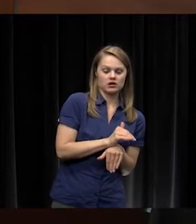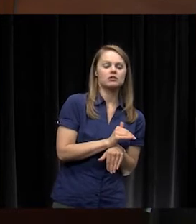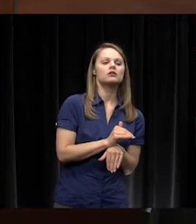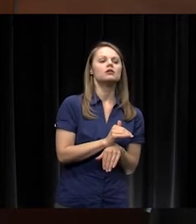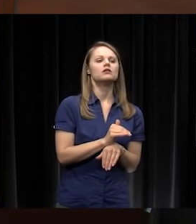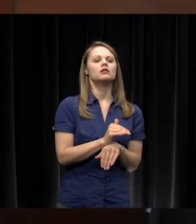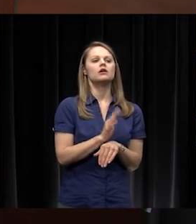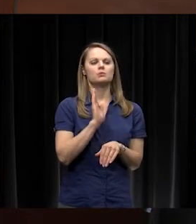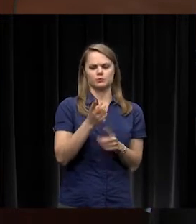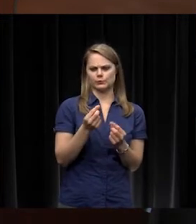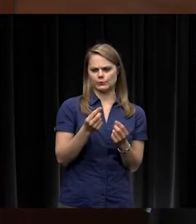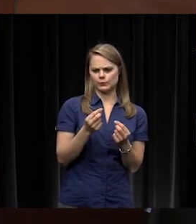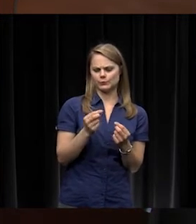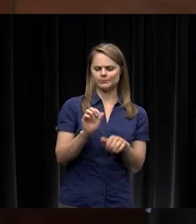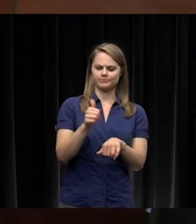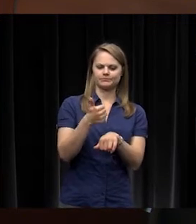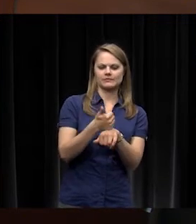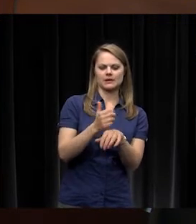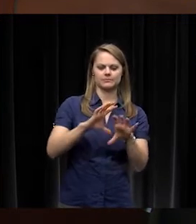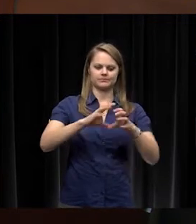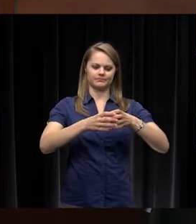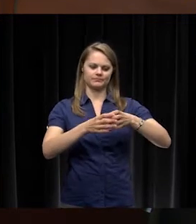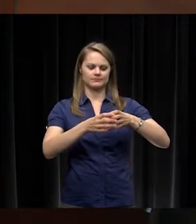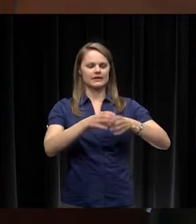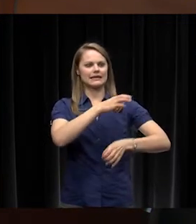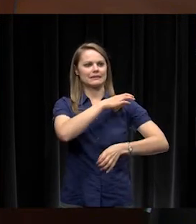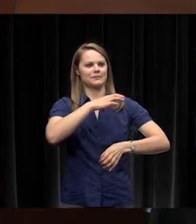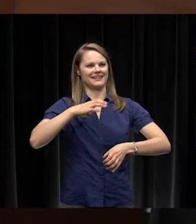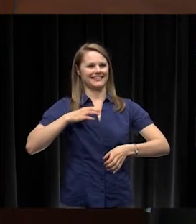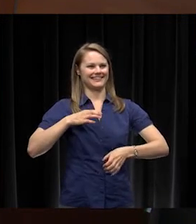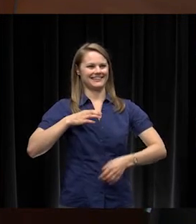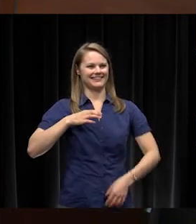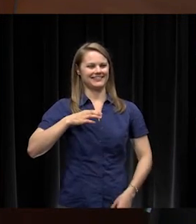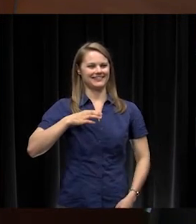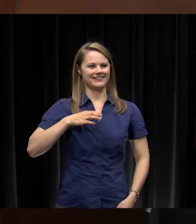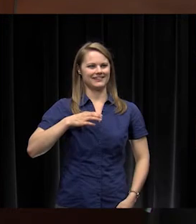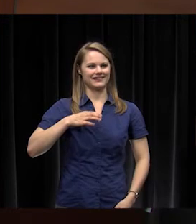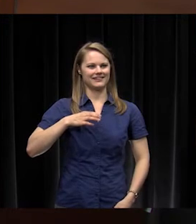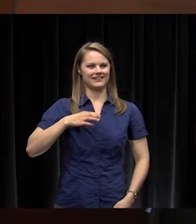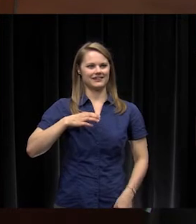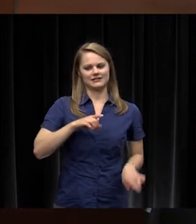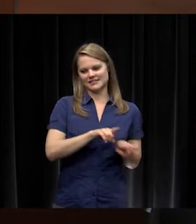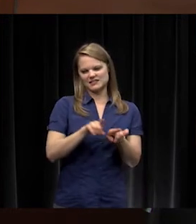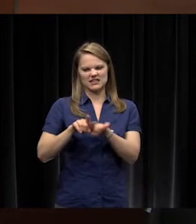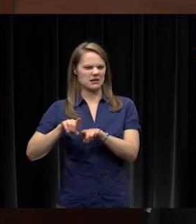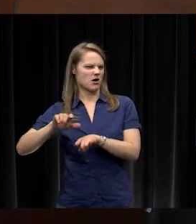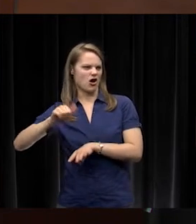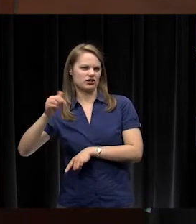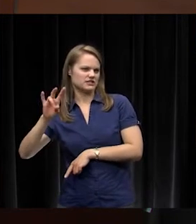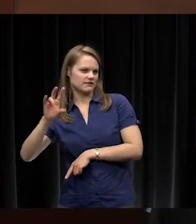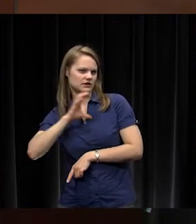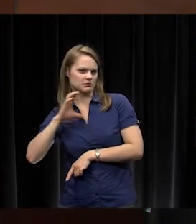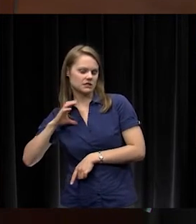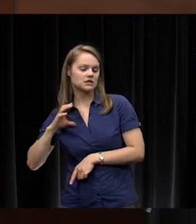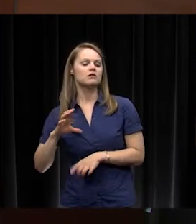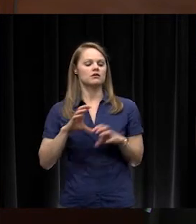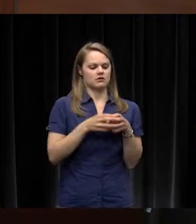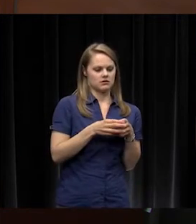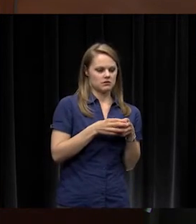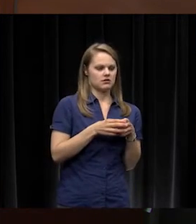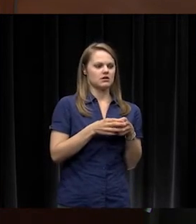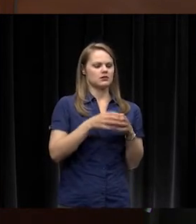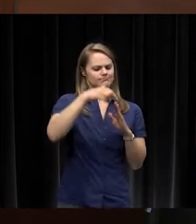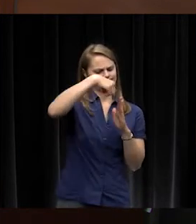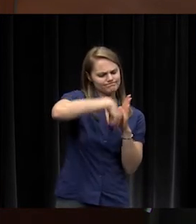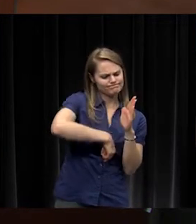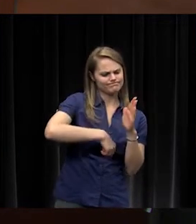is select a committee, just like the rest of the committees we have out there, that will help us to do a deeper